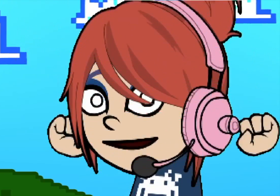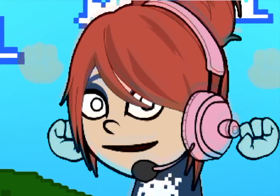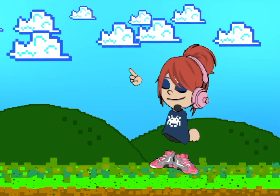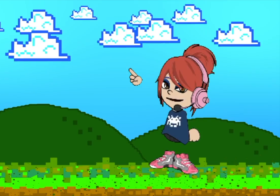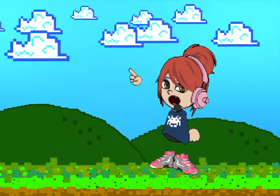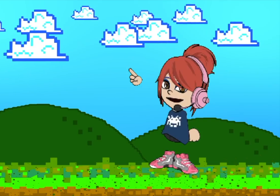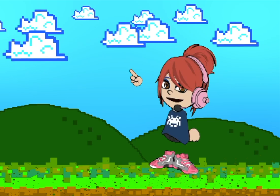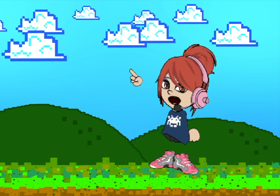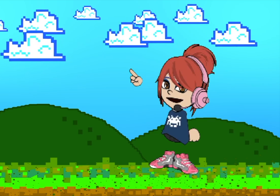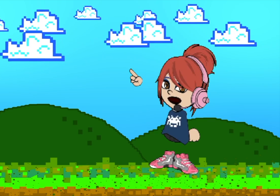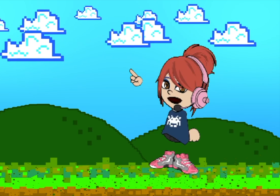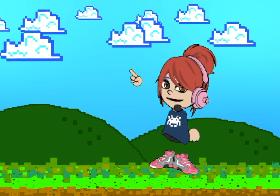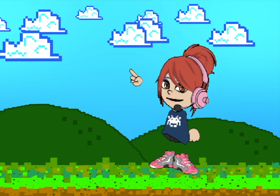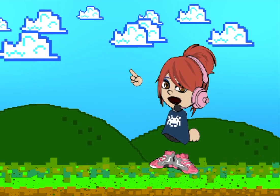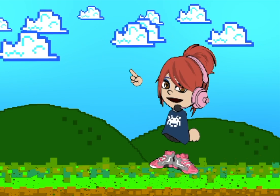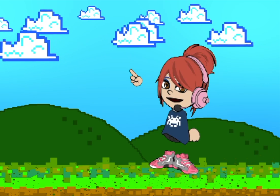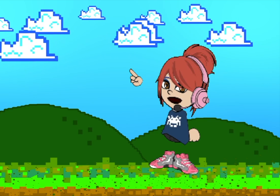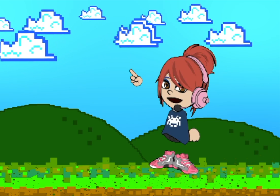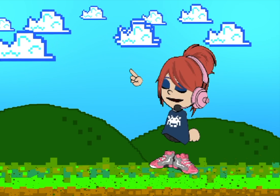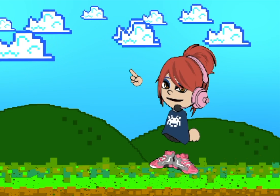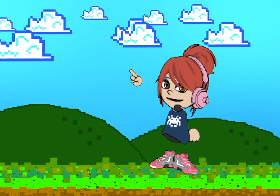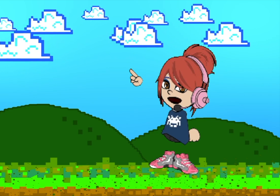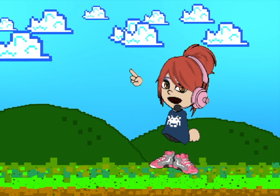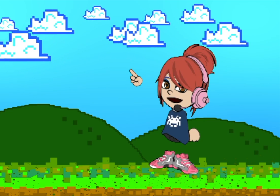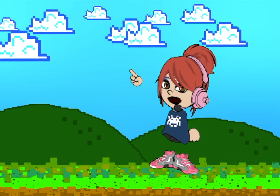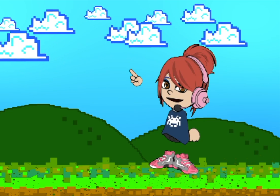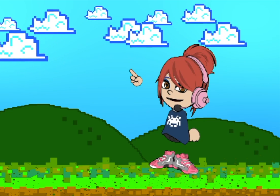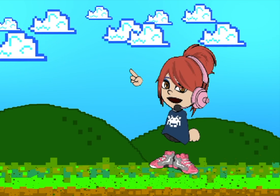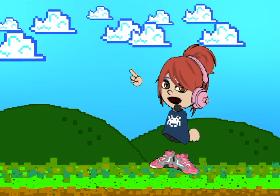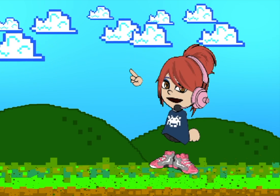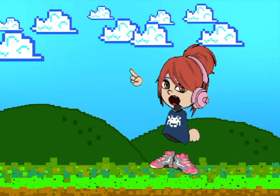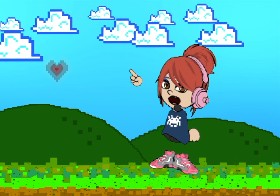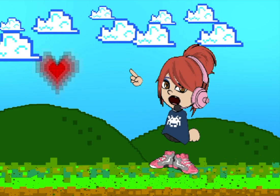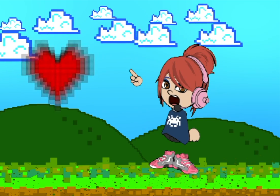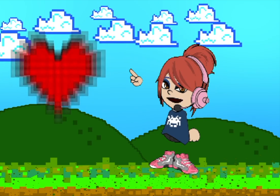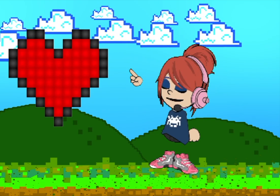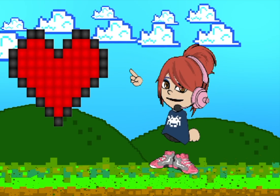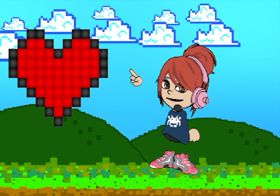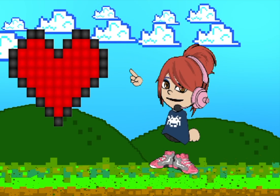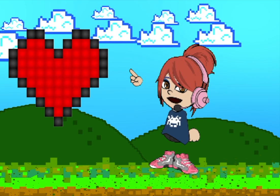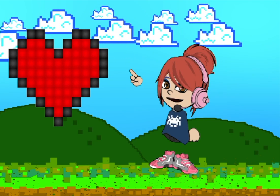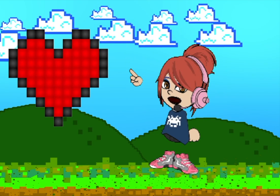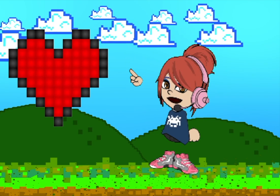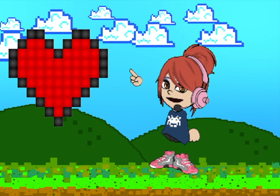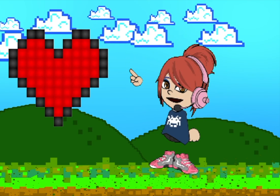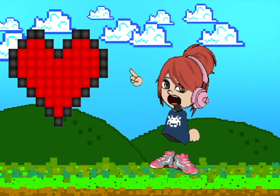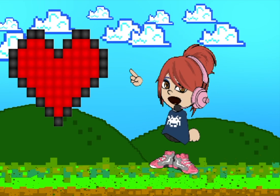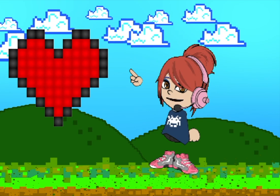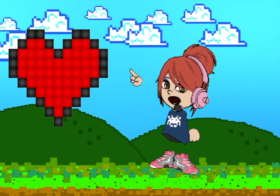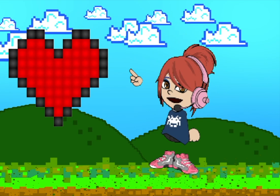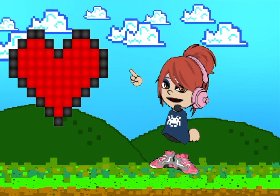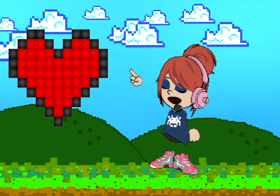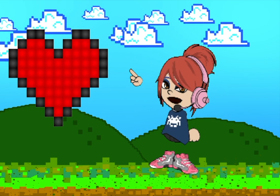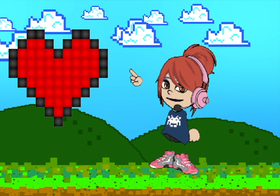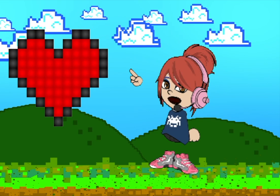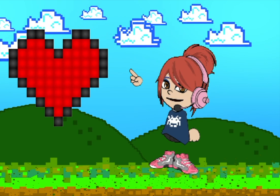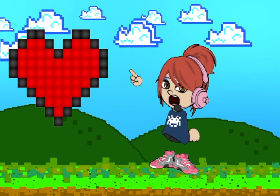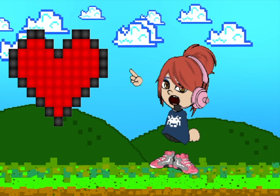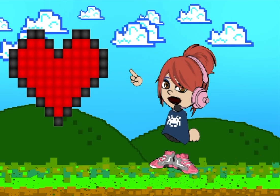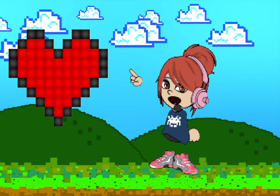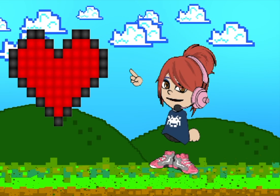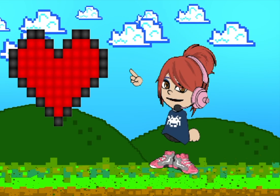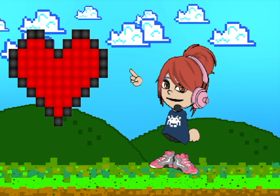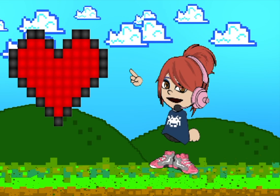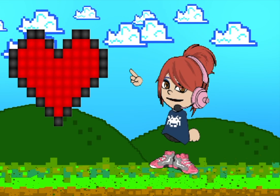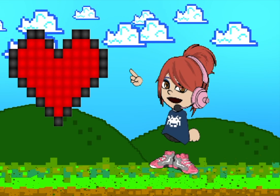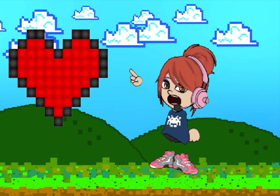tacos. I'm talking about the kind of hunger that's deep down in your heart. There's only one thing that'll fill that